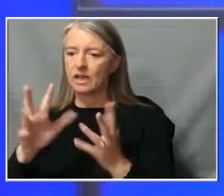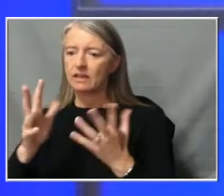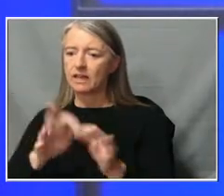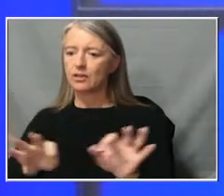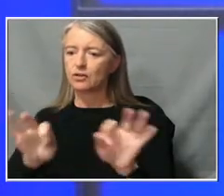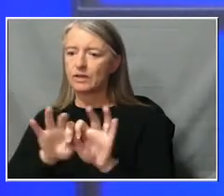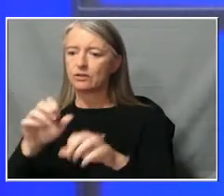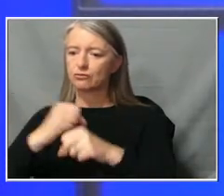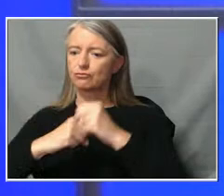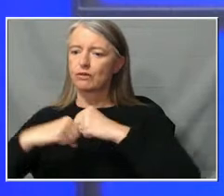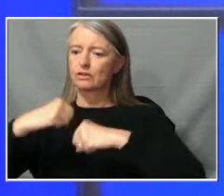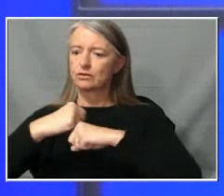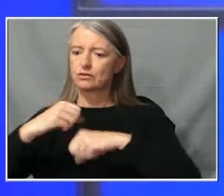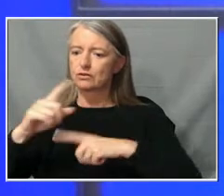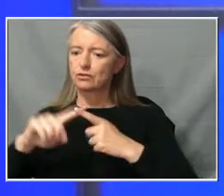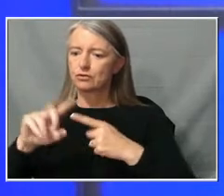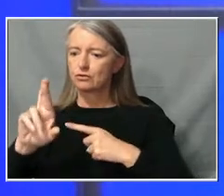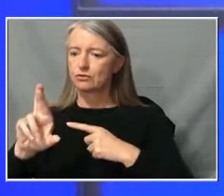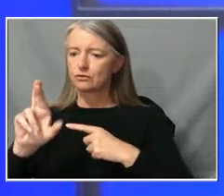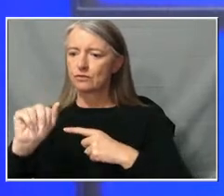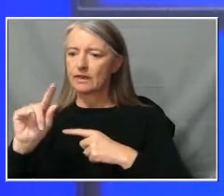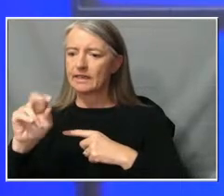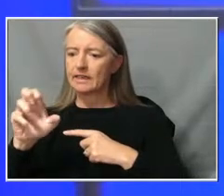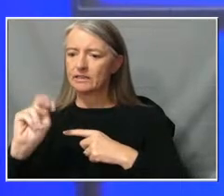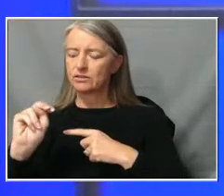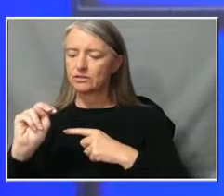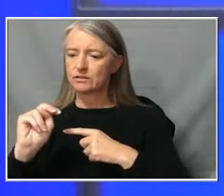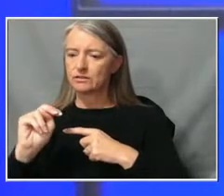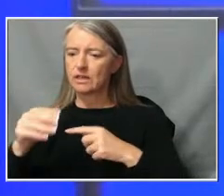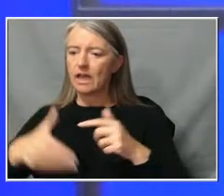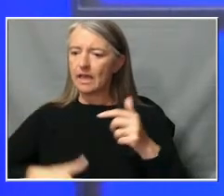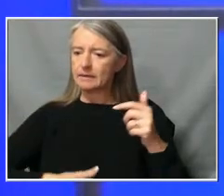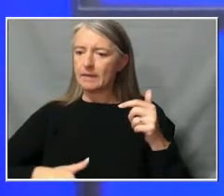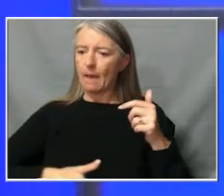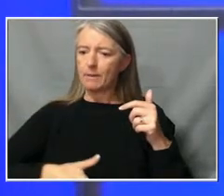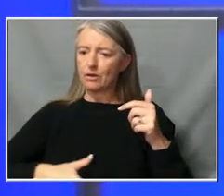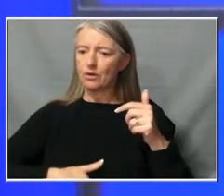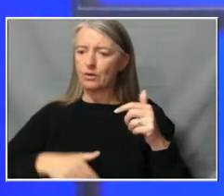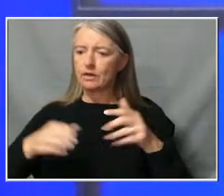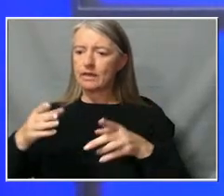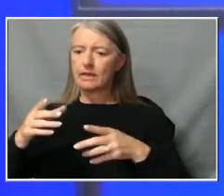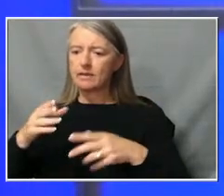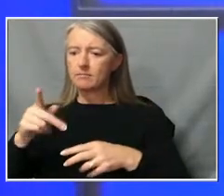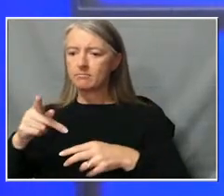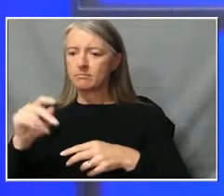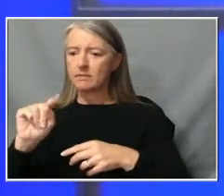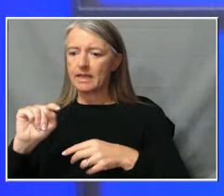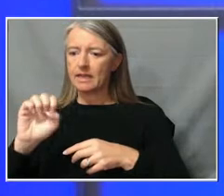sensitive structures to radiation. We've treated certainly abdominal and pelvic tumors, things like